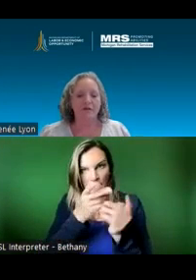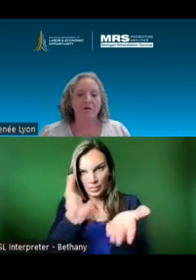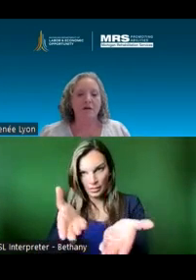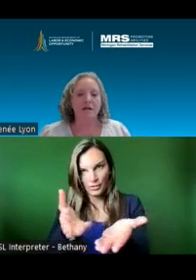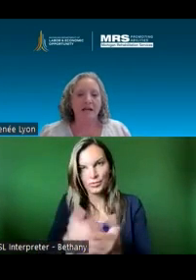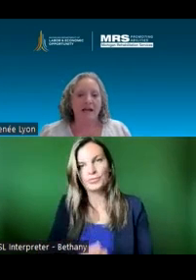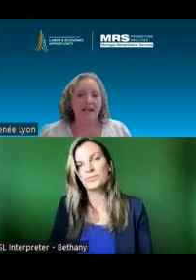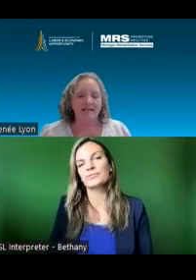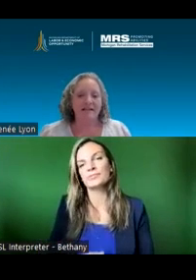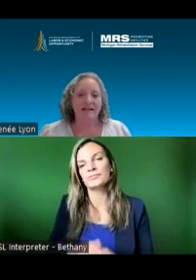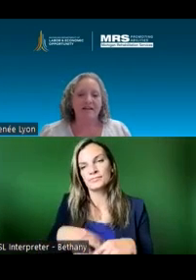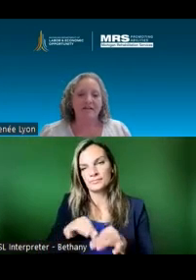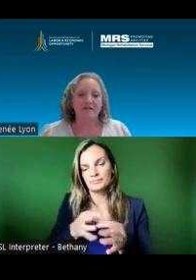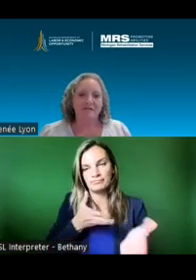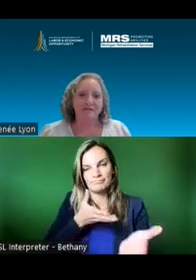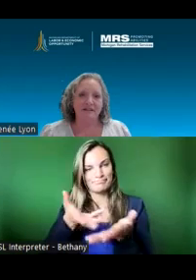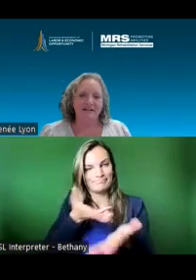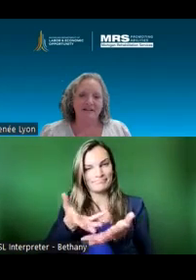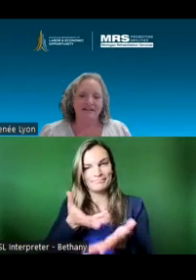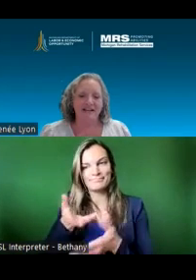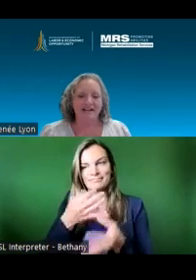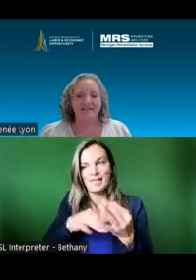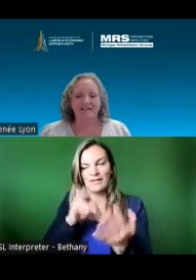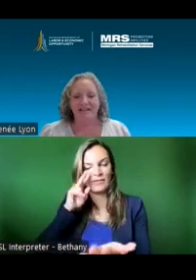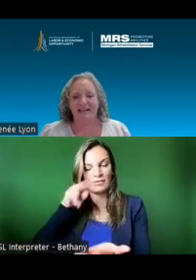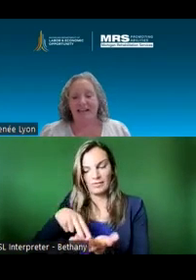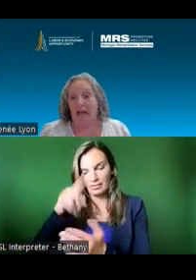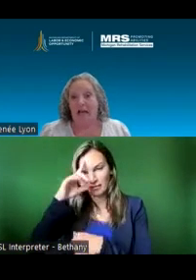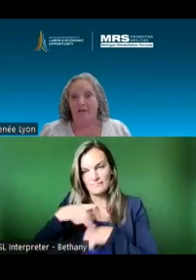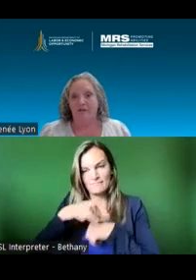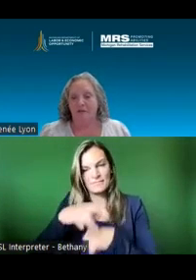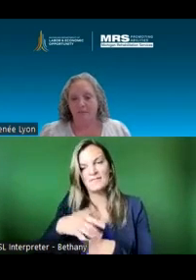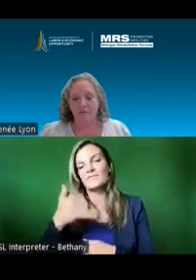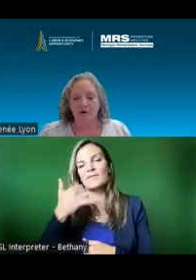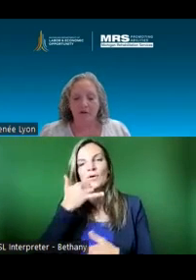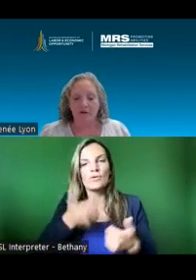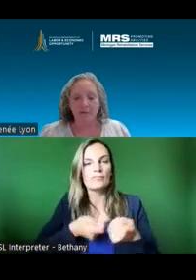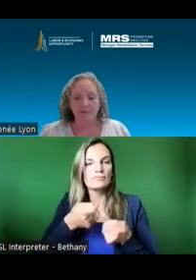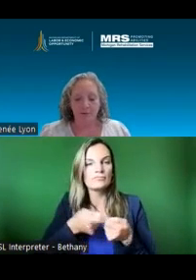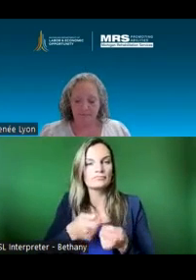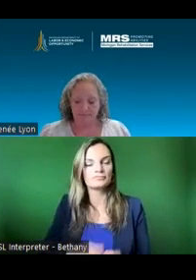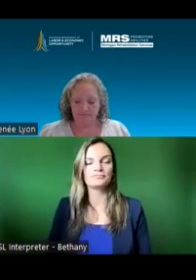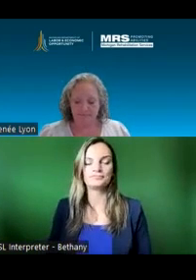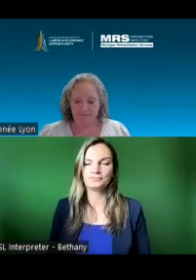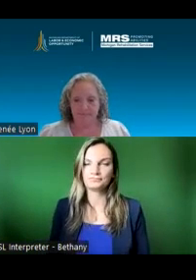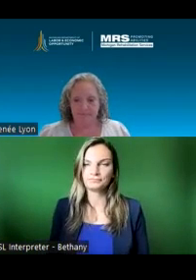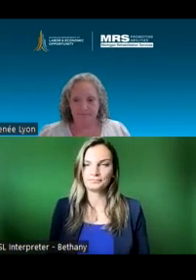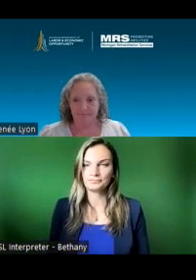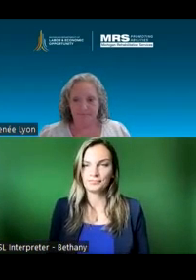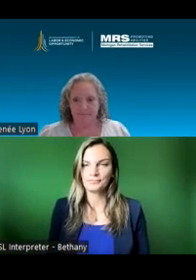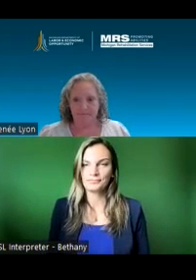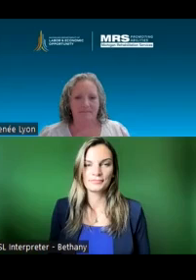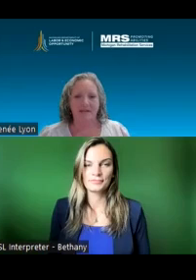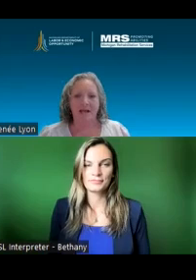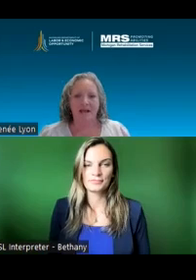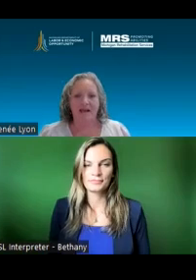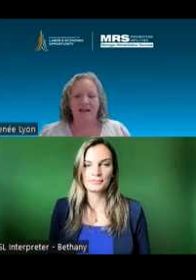front of you instead of texting either them or other people.